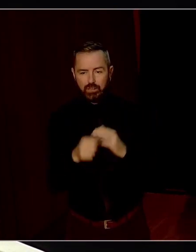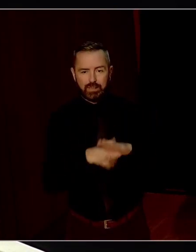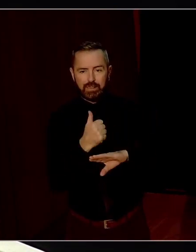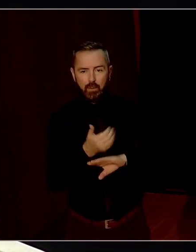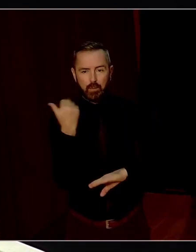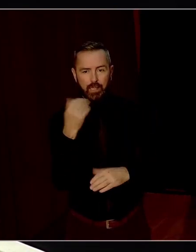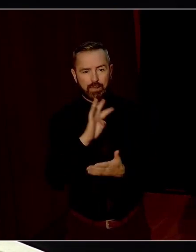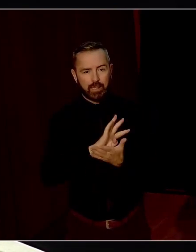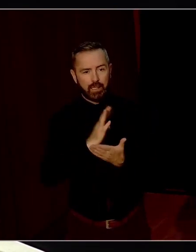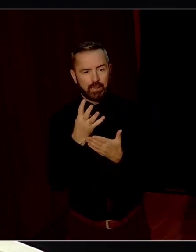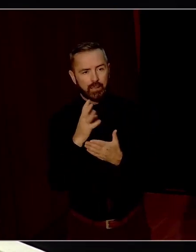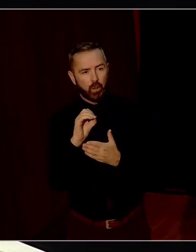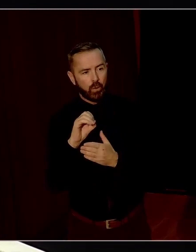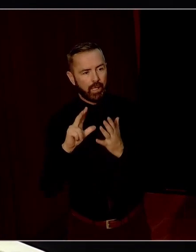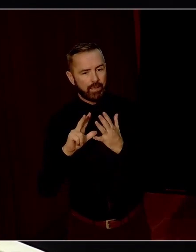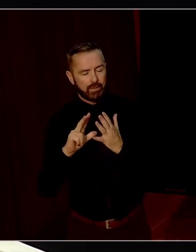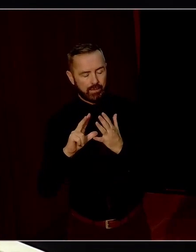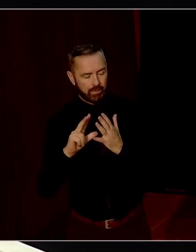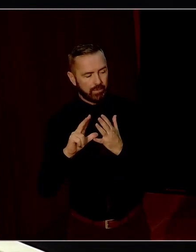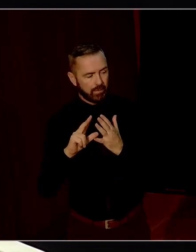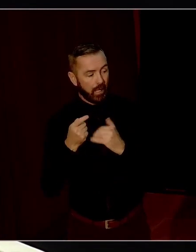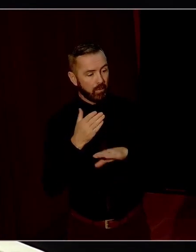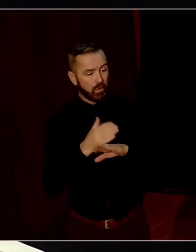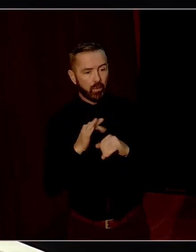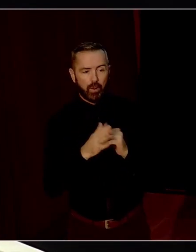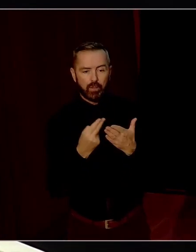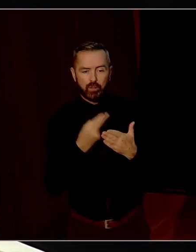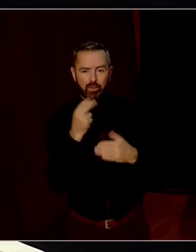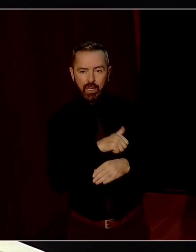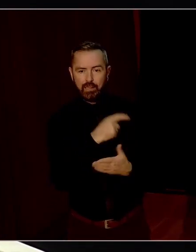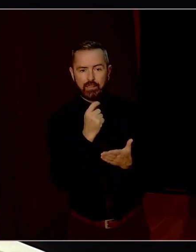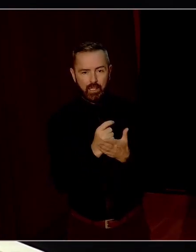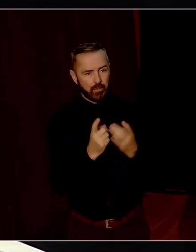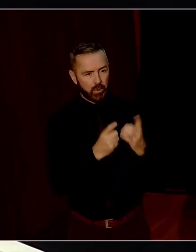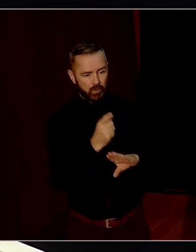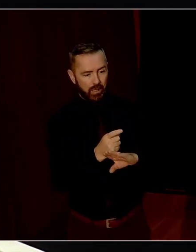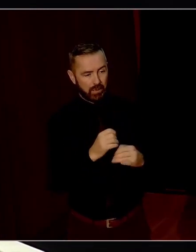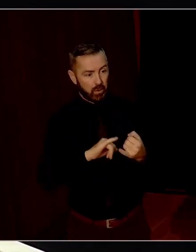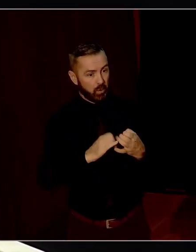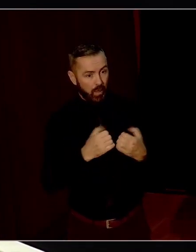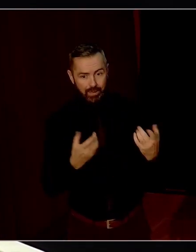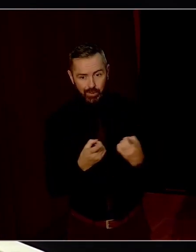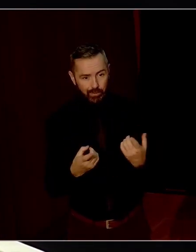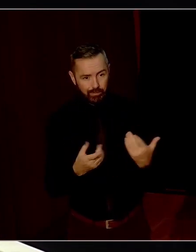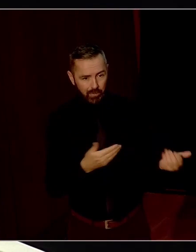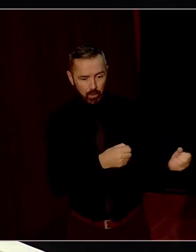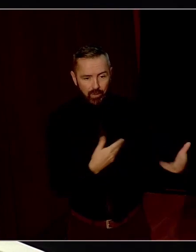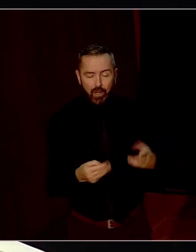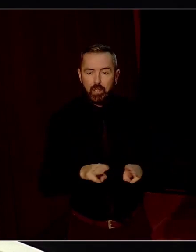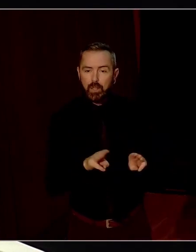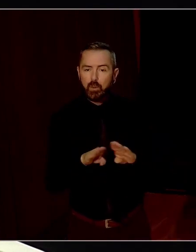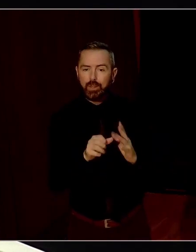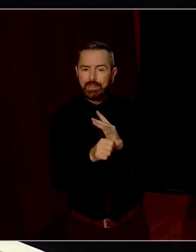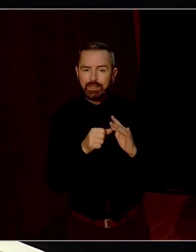in 1908. It was the job of the universities, who else was going to do it, to provide the people